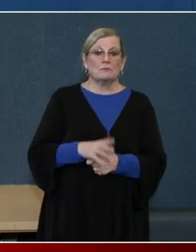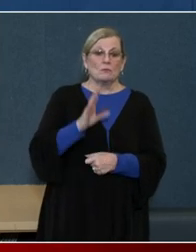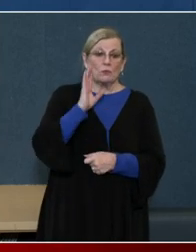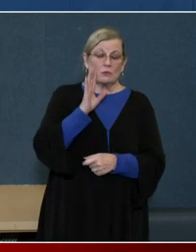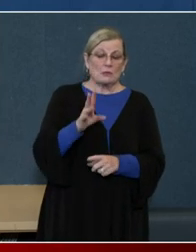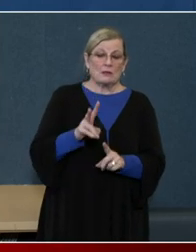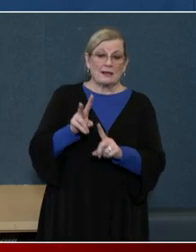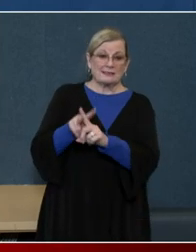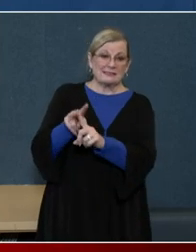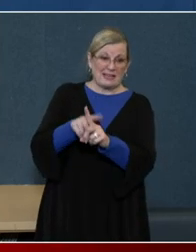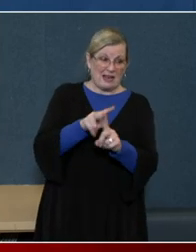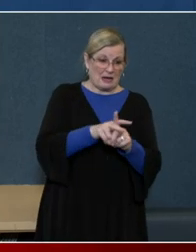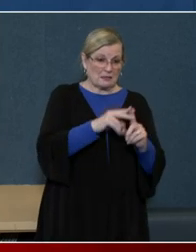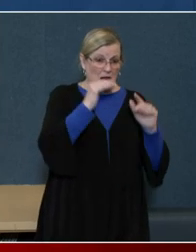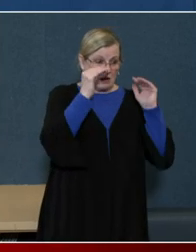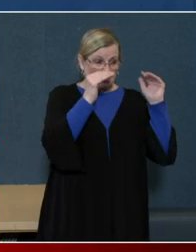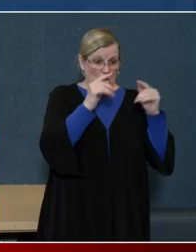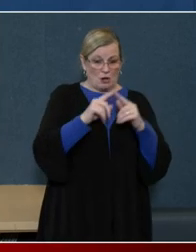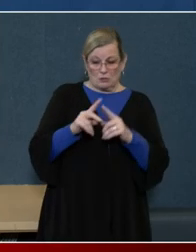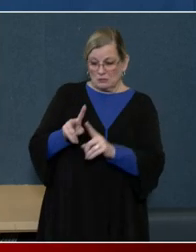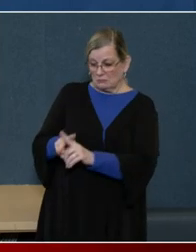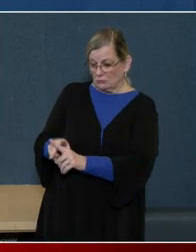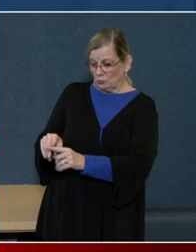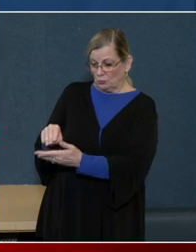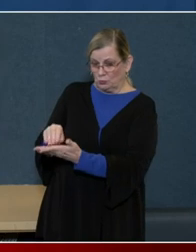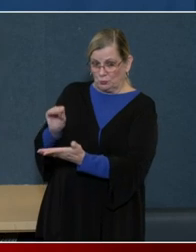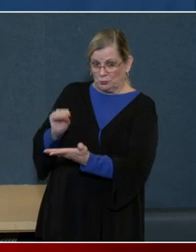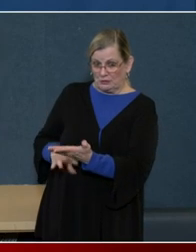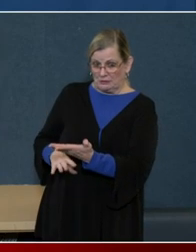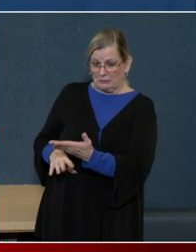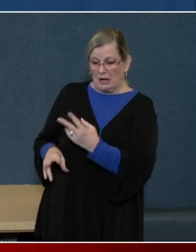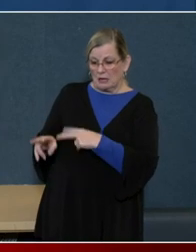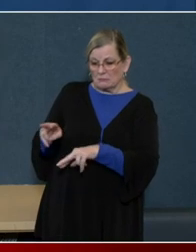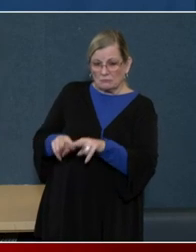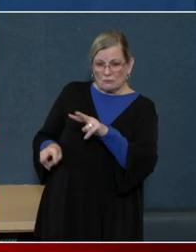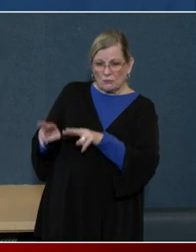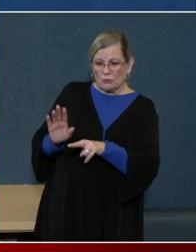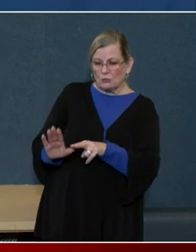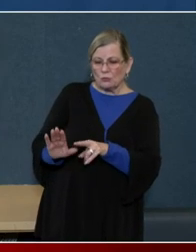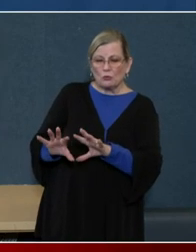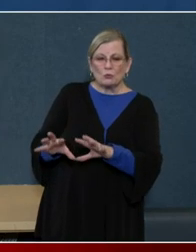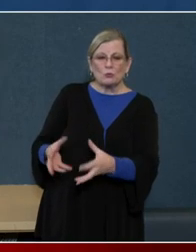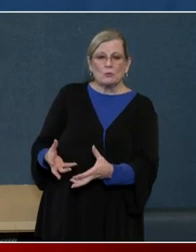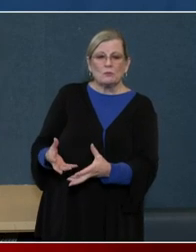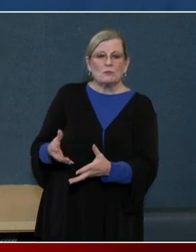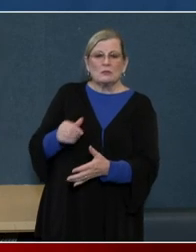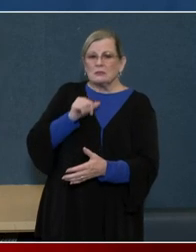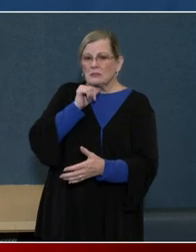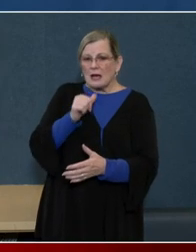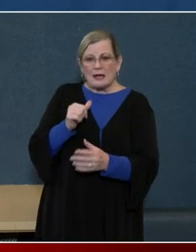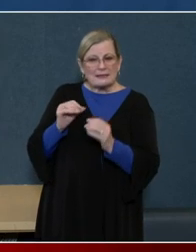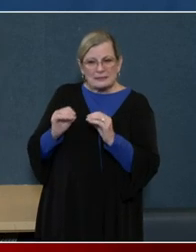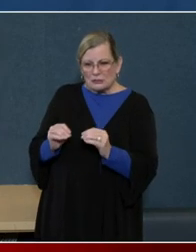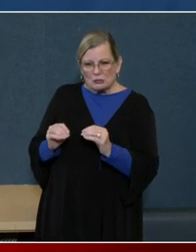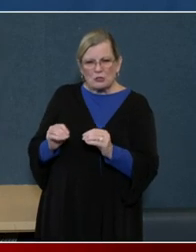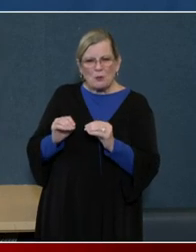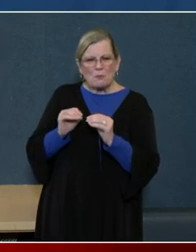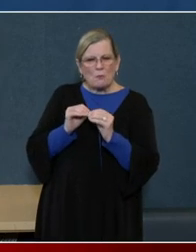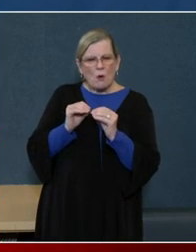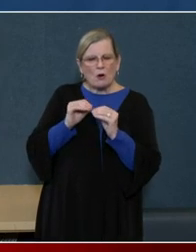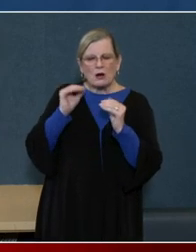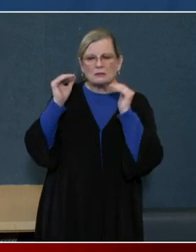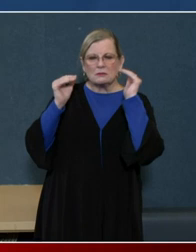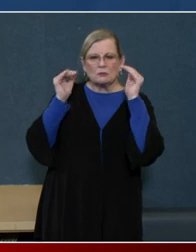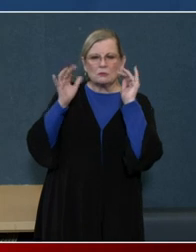that will supervise the cohort that is not their teacher. The adult will provide support to students in their